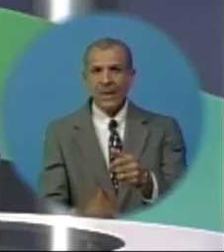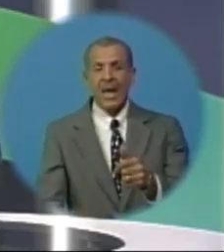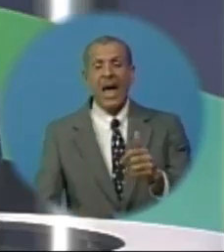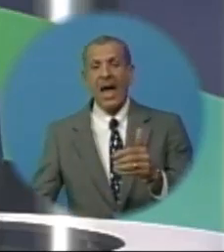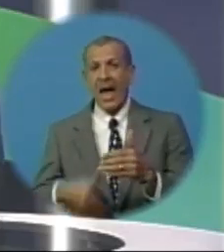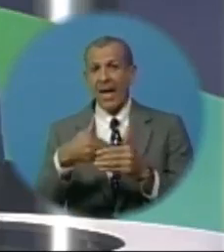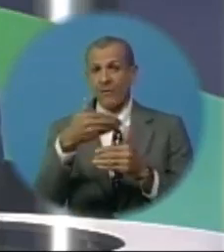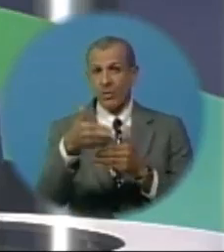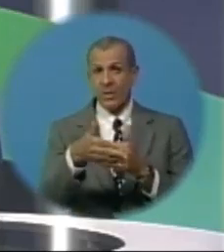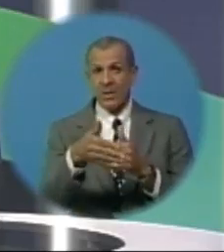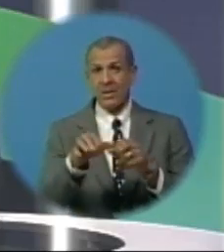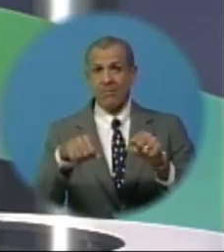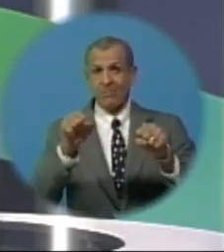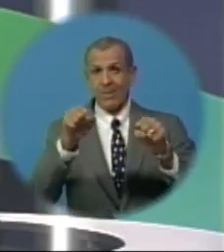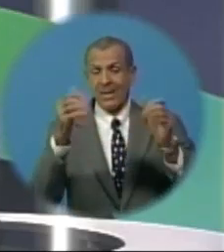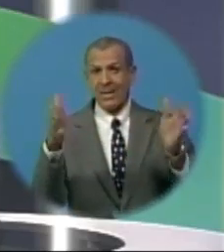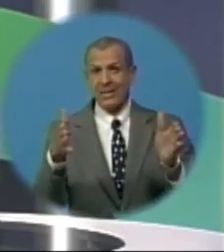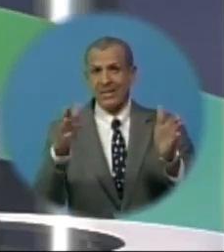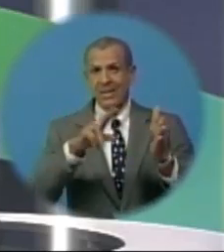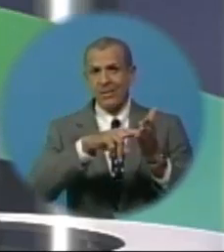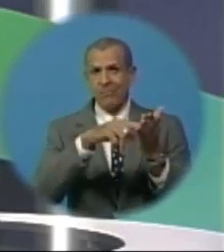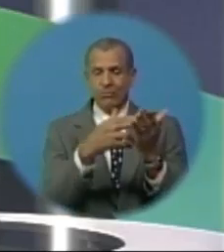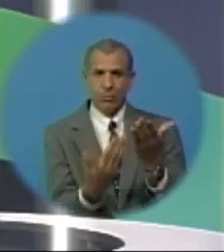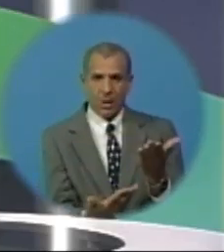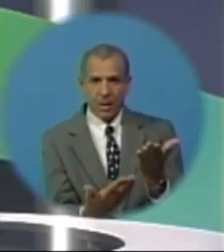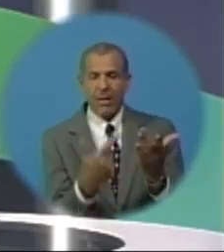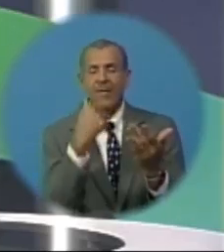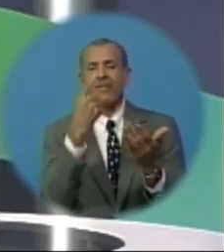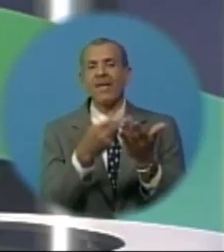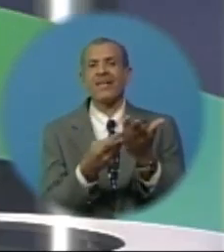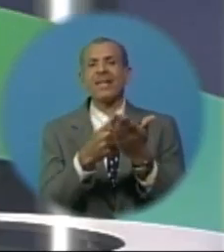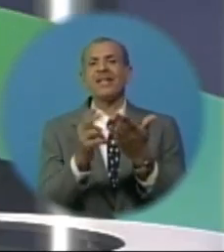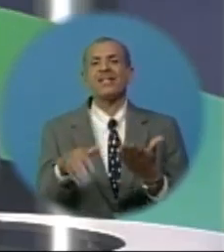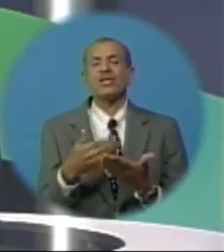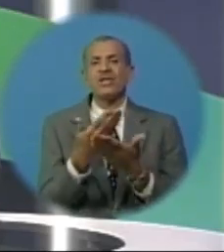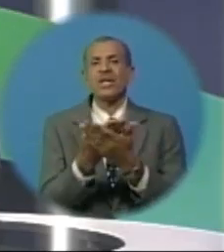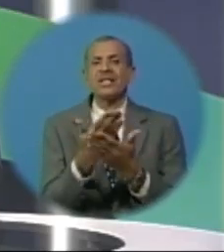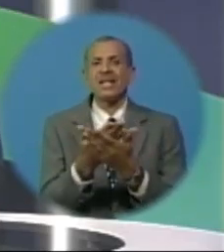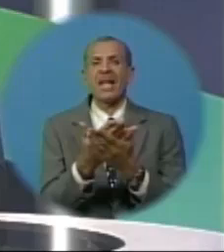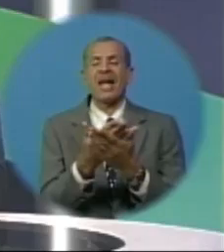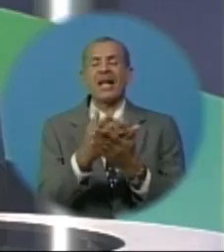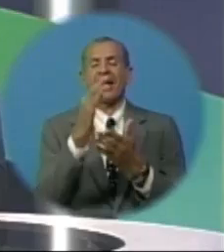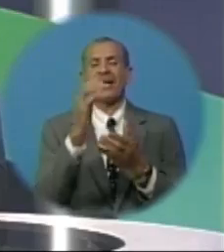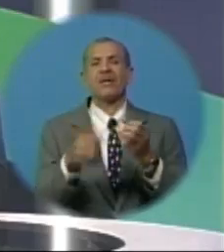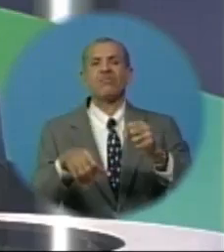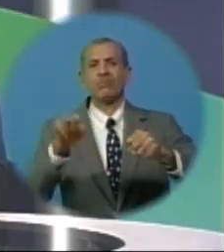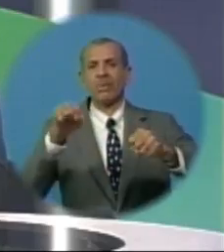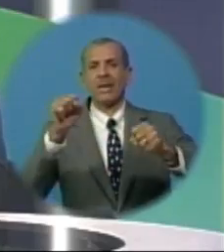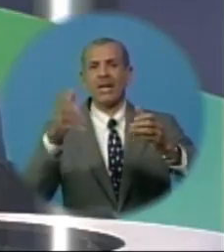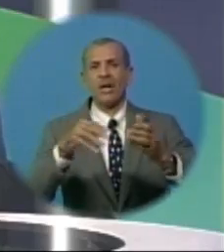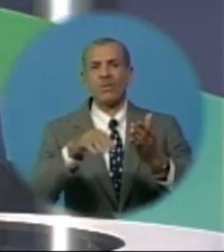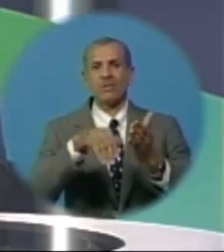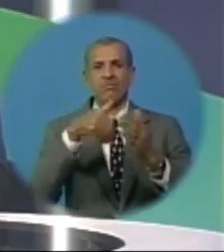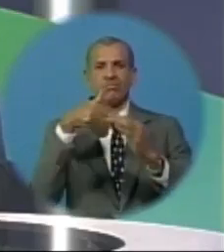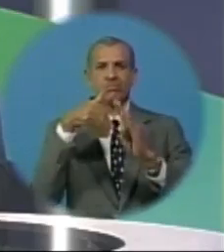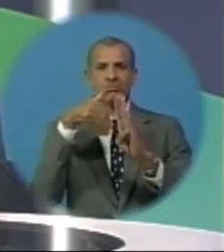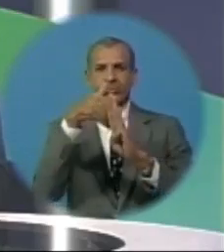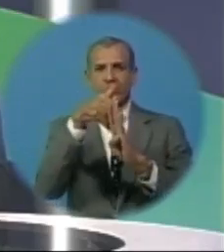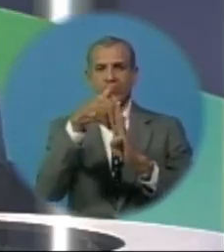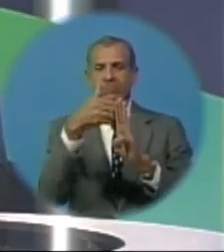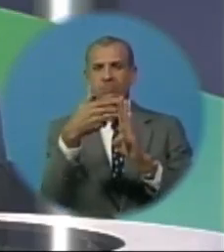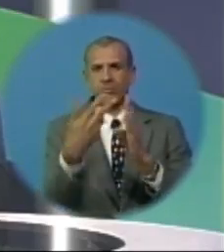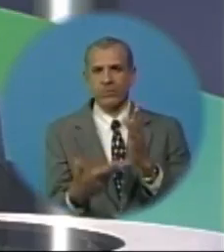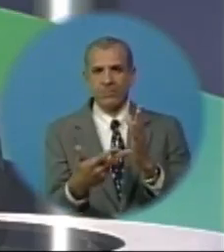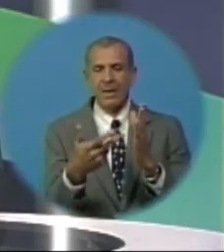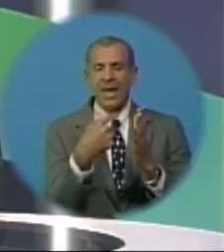after, the bikers surround a fallen bike, suggesting that the rider was knocked off by the motorist. Now, some of them take off after